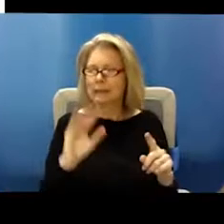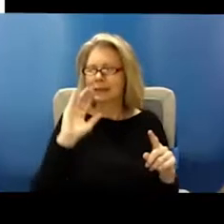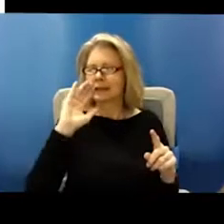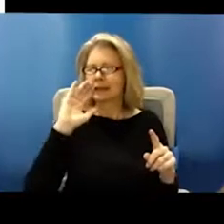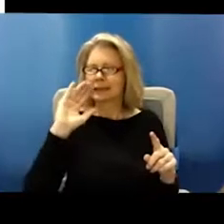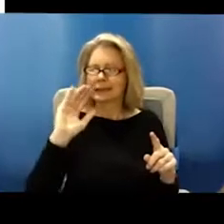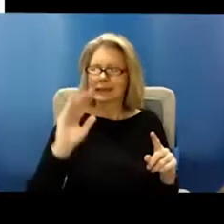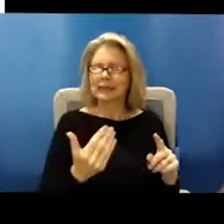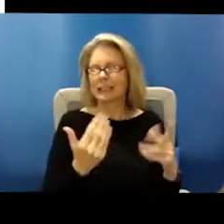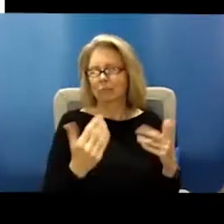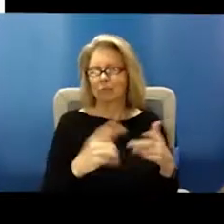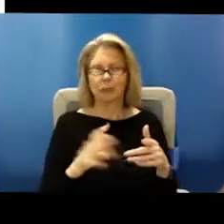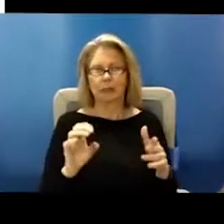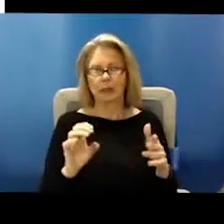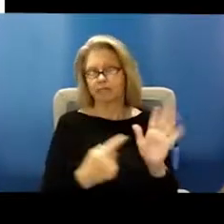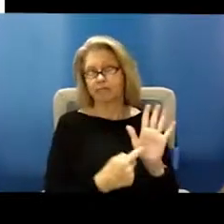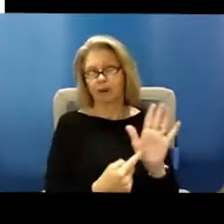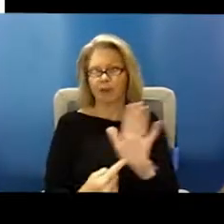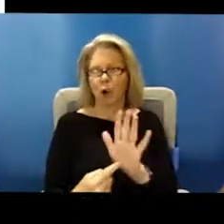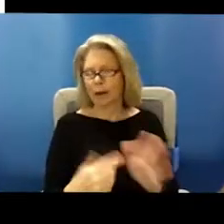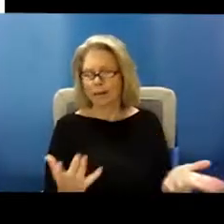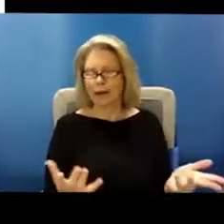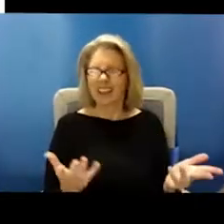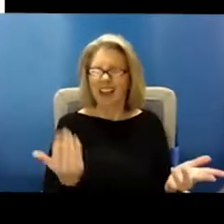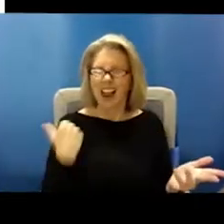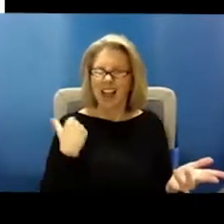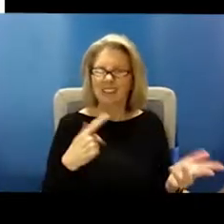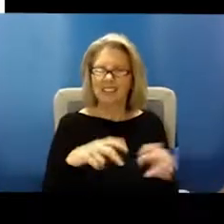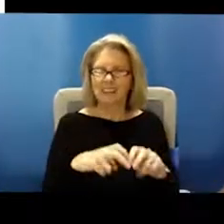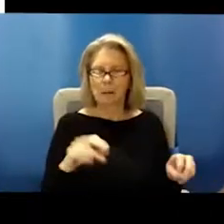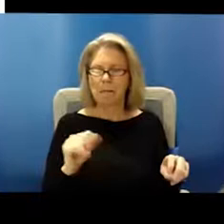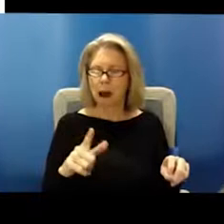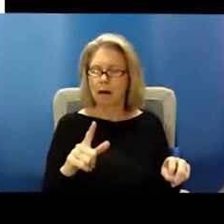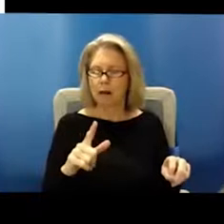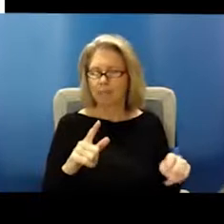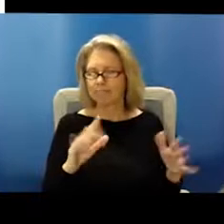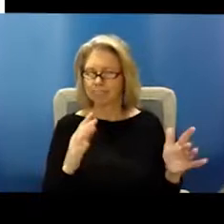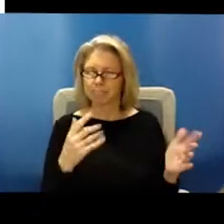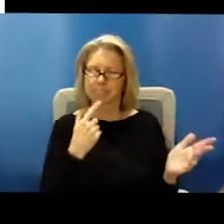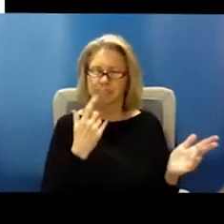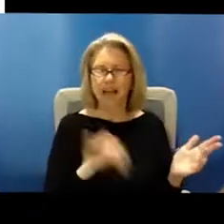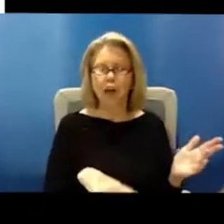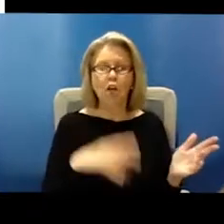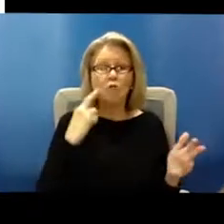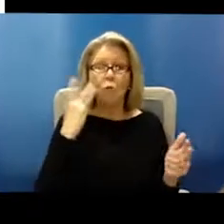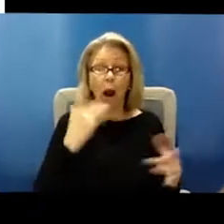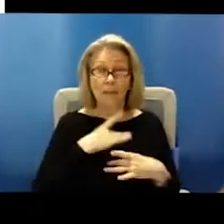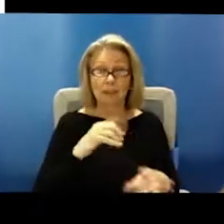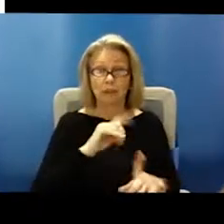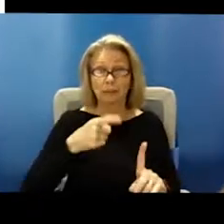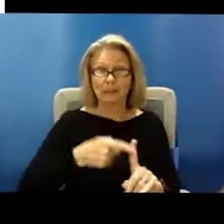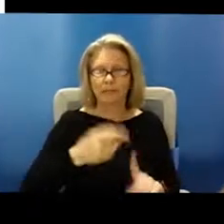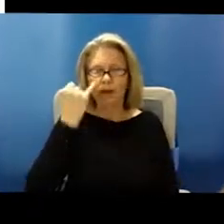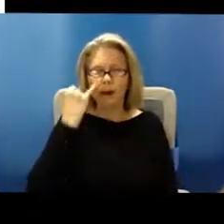but tend to sort of be performative, which is something that also the last panel sort of hinted at. But also wanted to say that the reason why